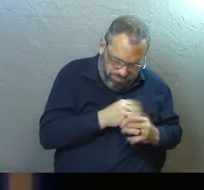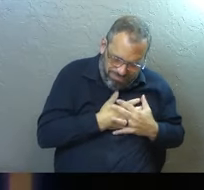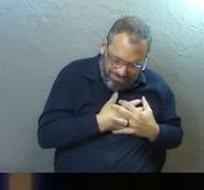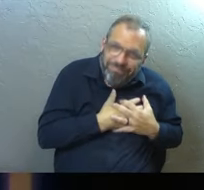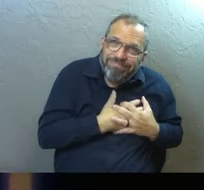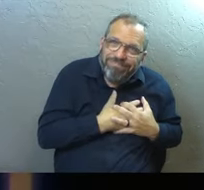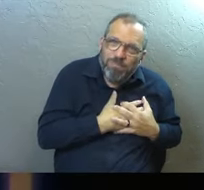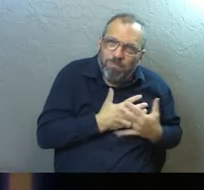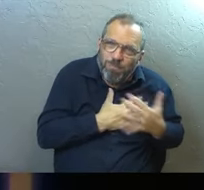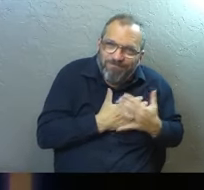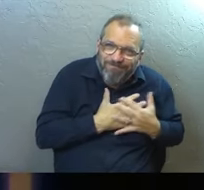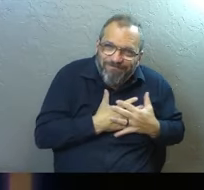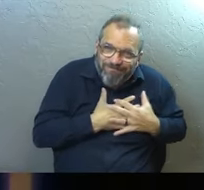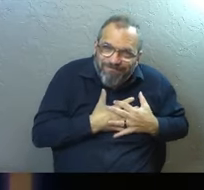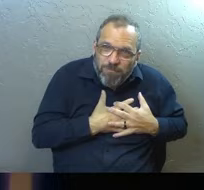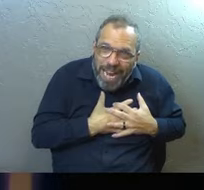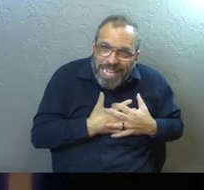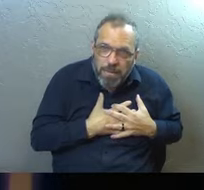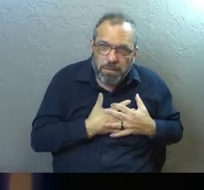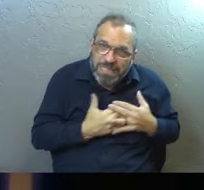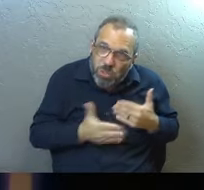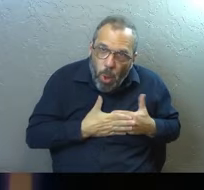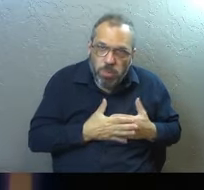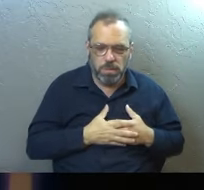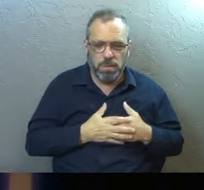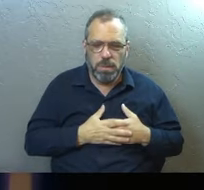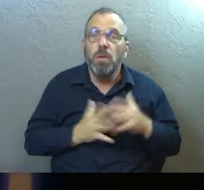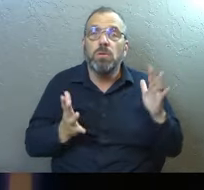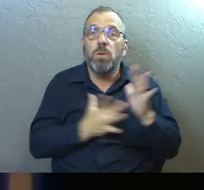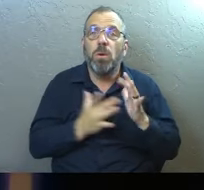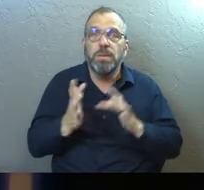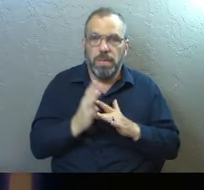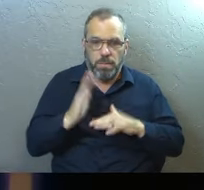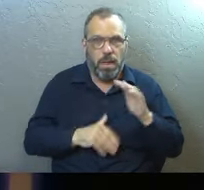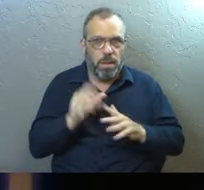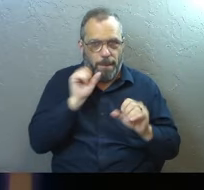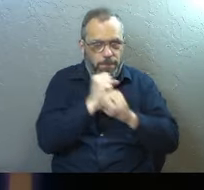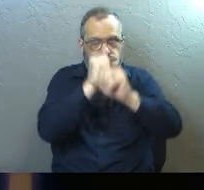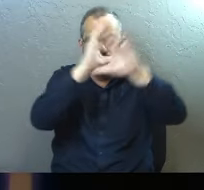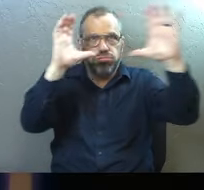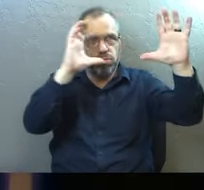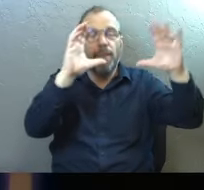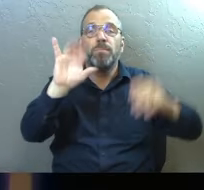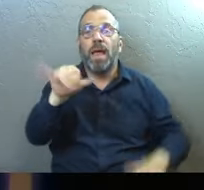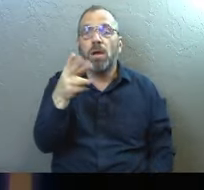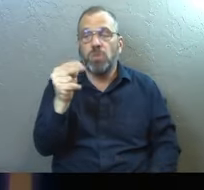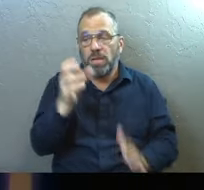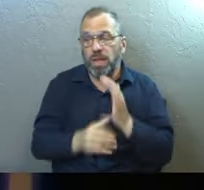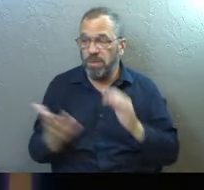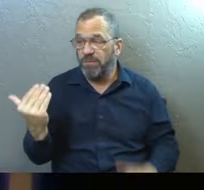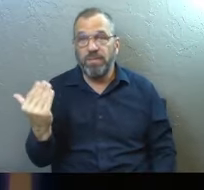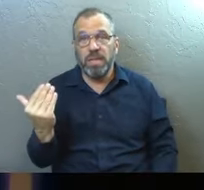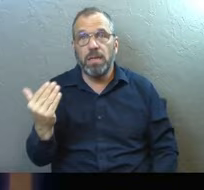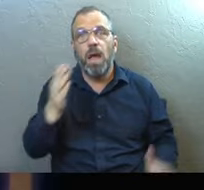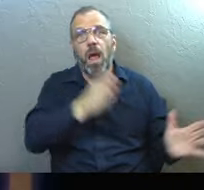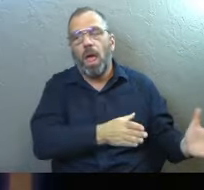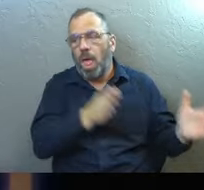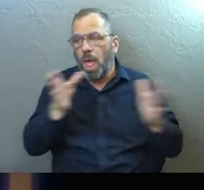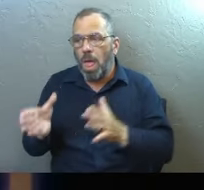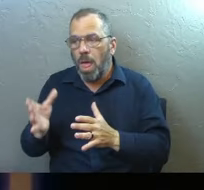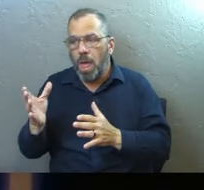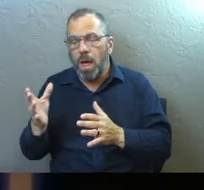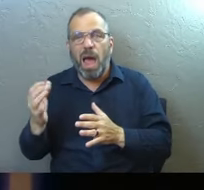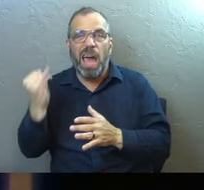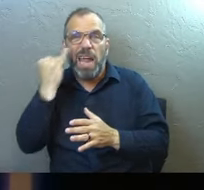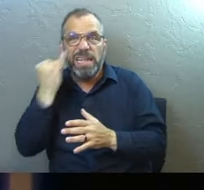within us every single moment. He is close. And so Jesus builds that picture for us. And then John chapter 15, he moves on to a different